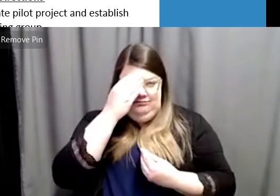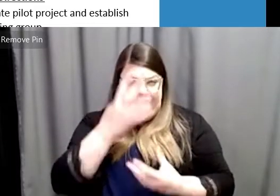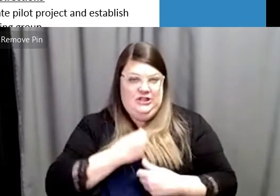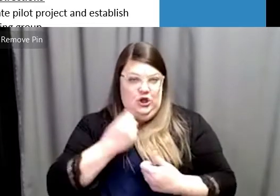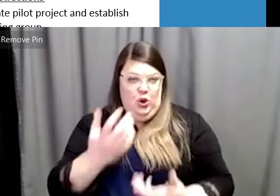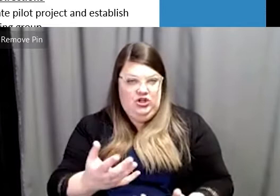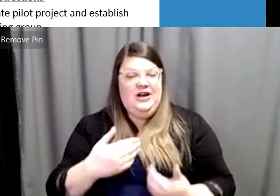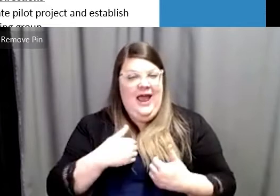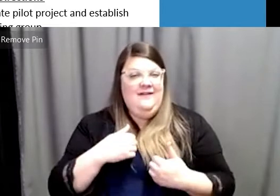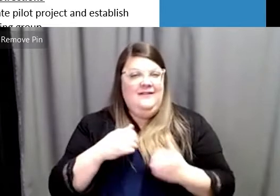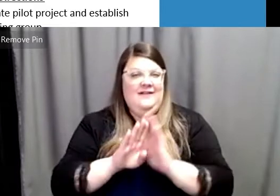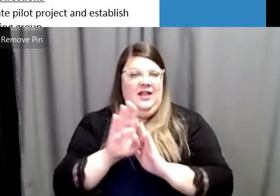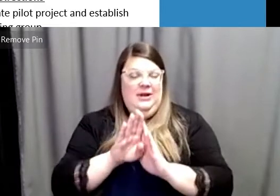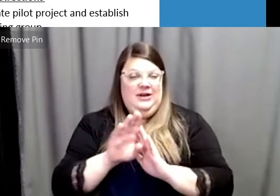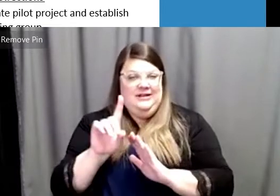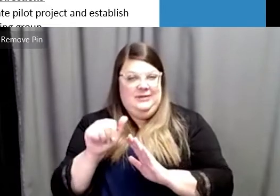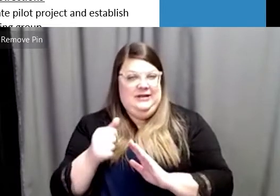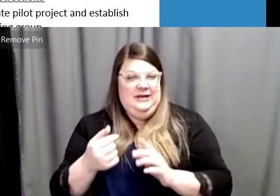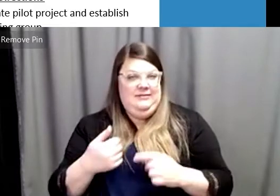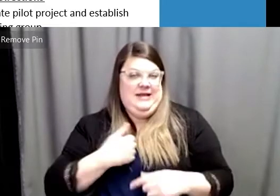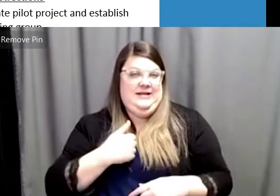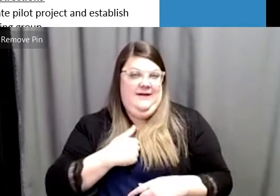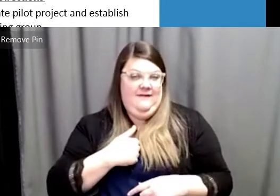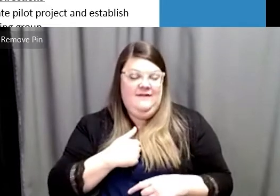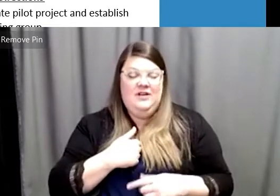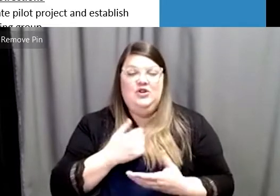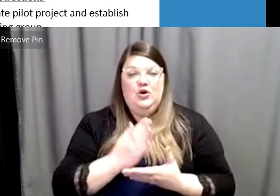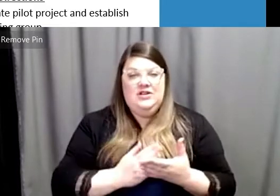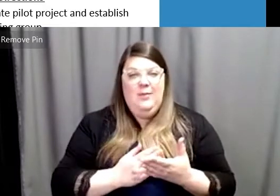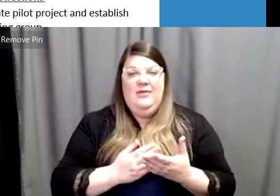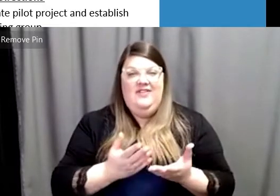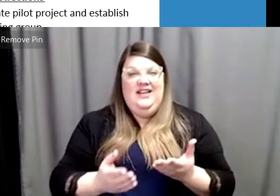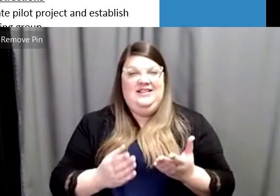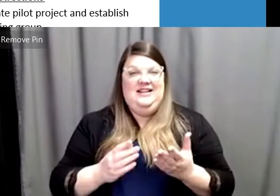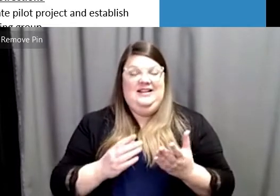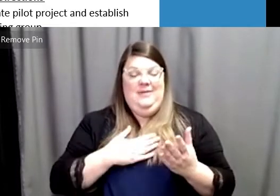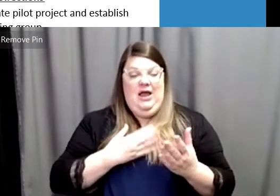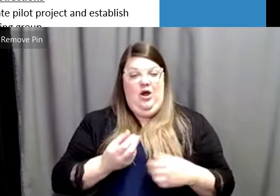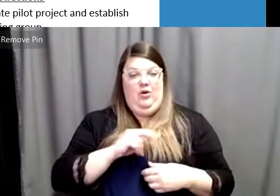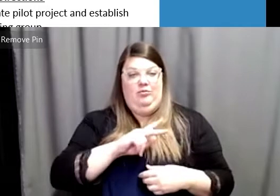developmental disability myself. So some of this is anecdotal as well.